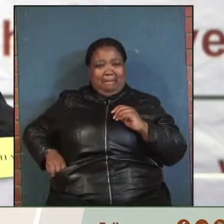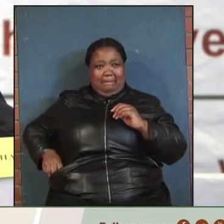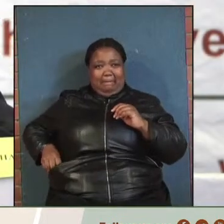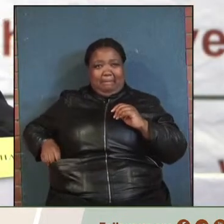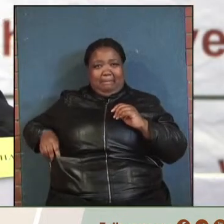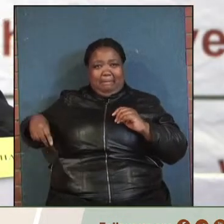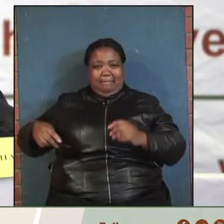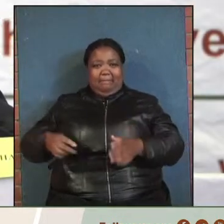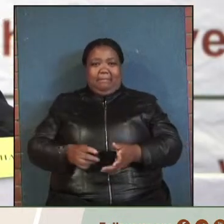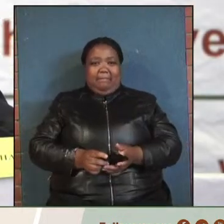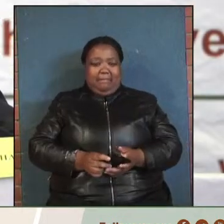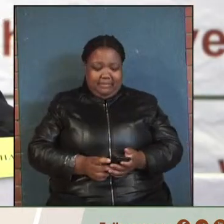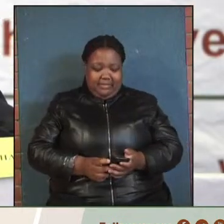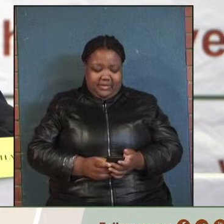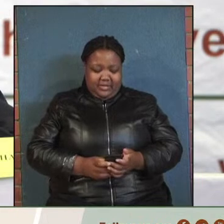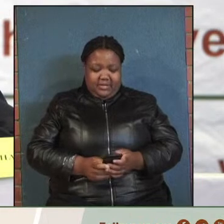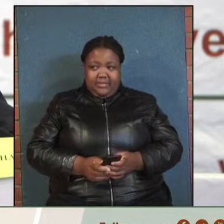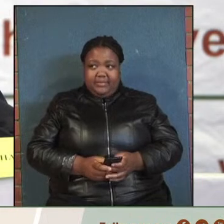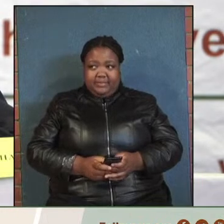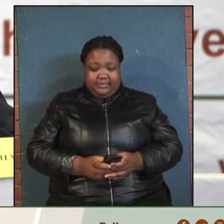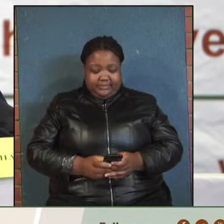E. Kanda,